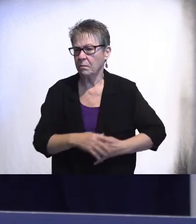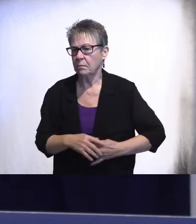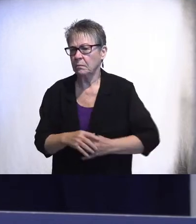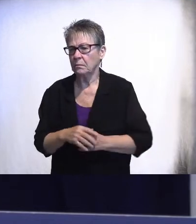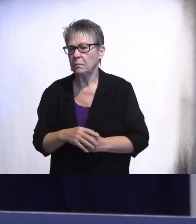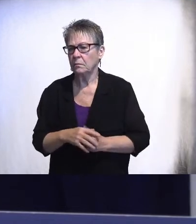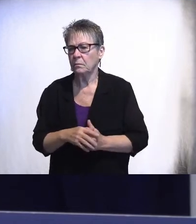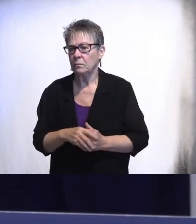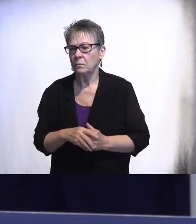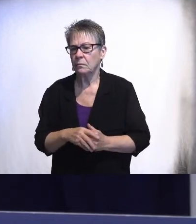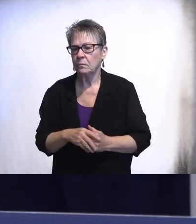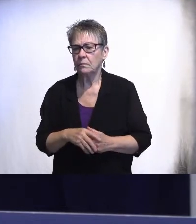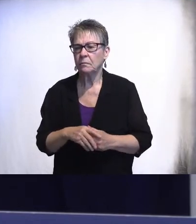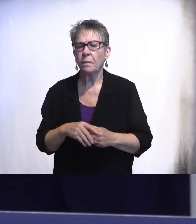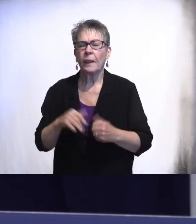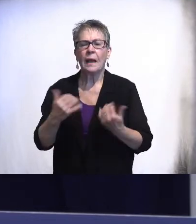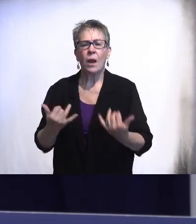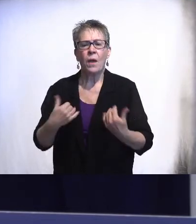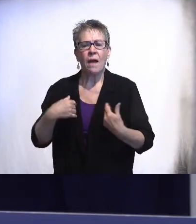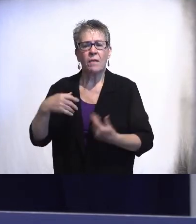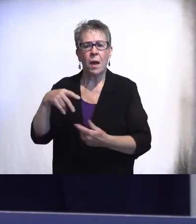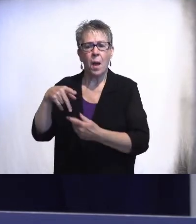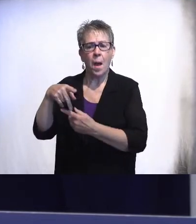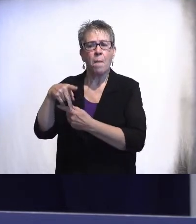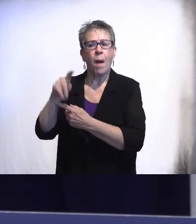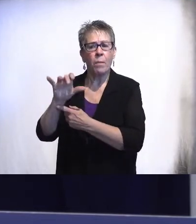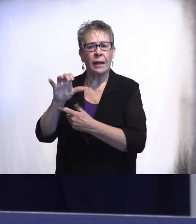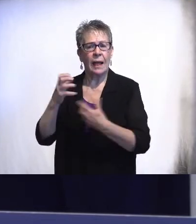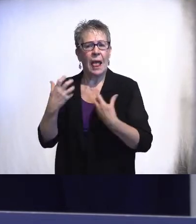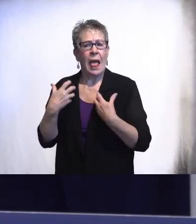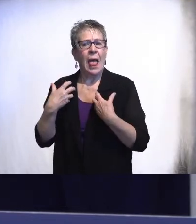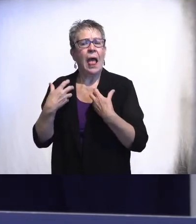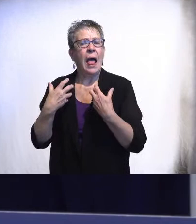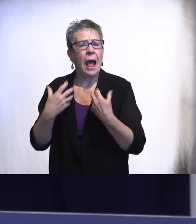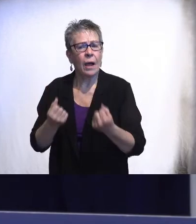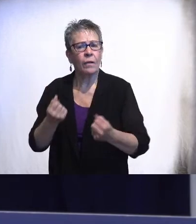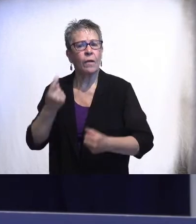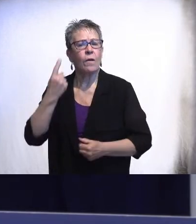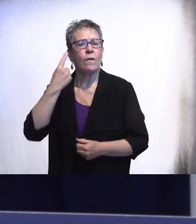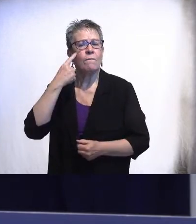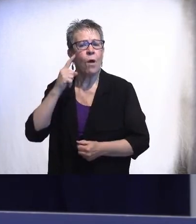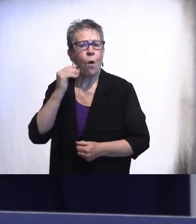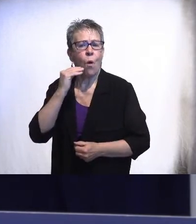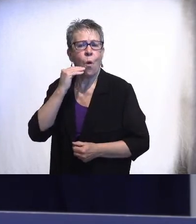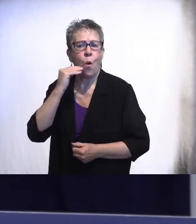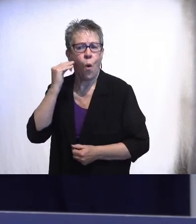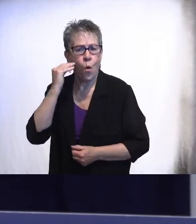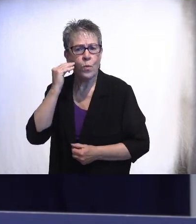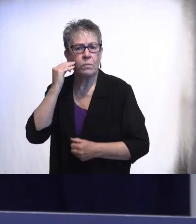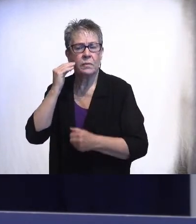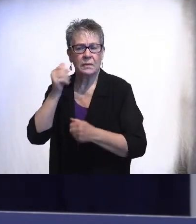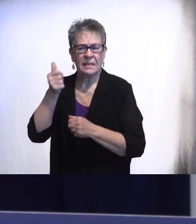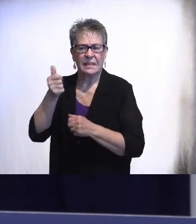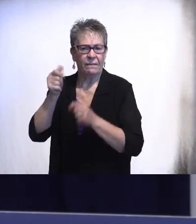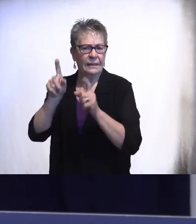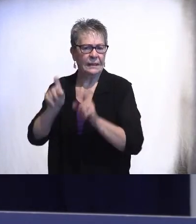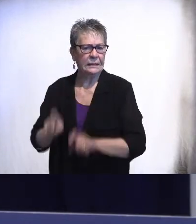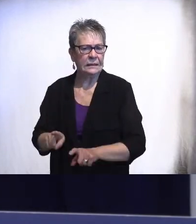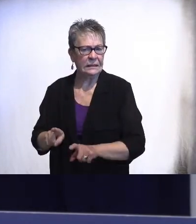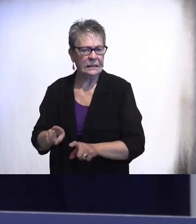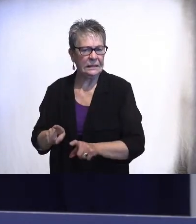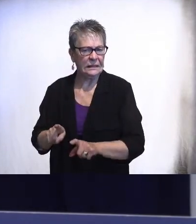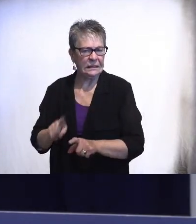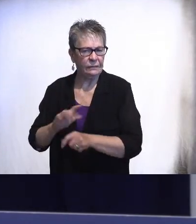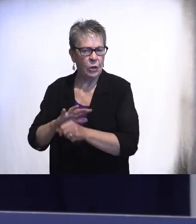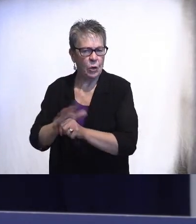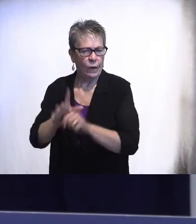COVID-19 home-based self-tests. The recommendations from CDS provide updated guidance for local health